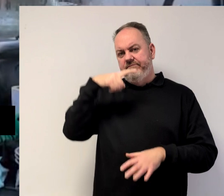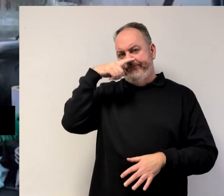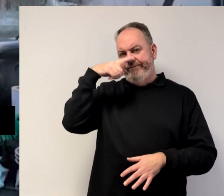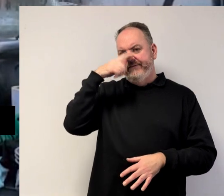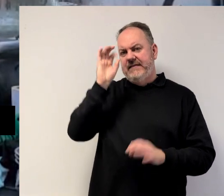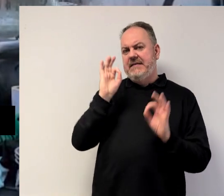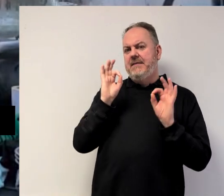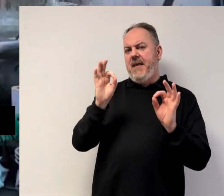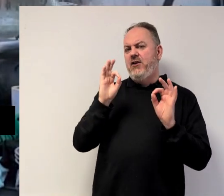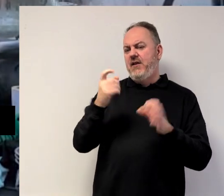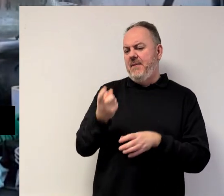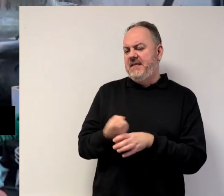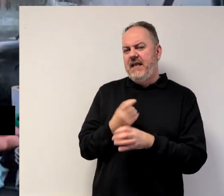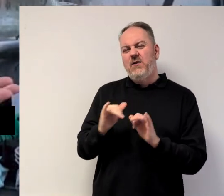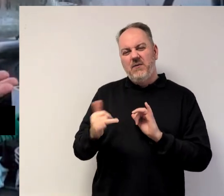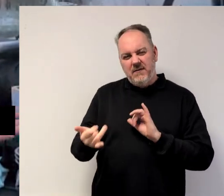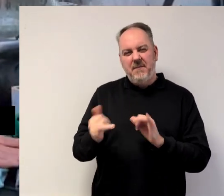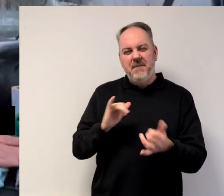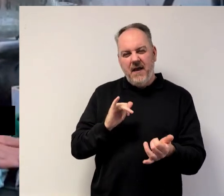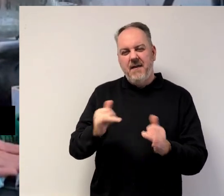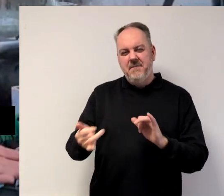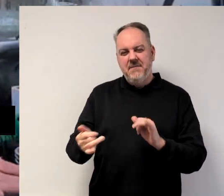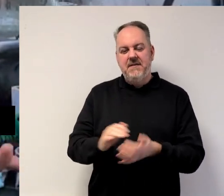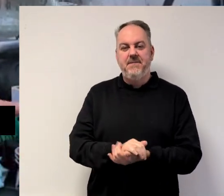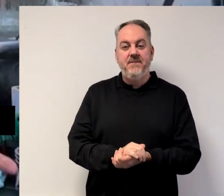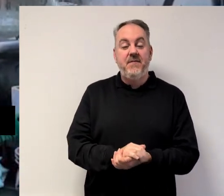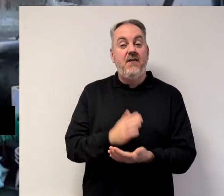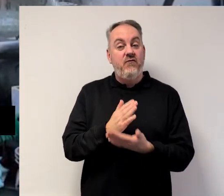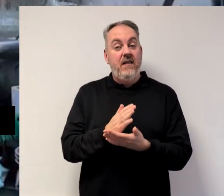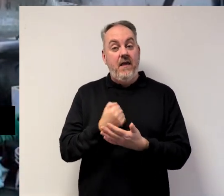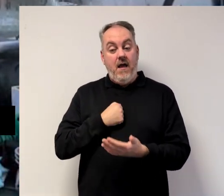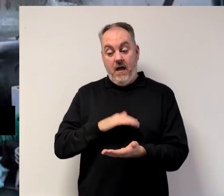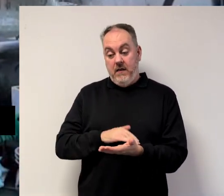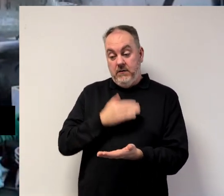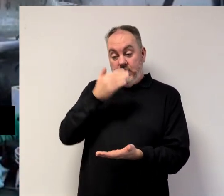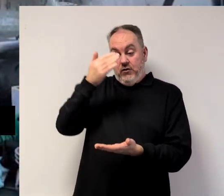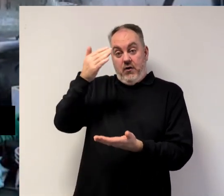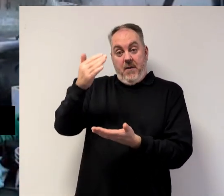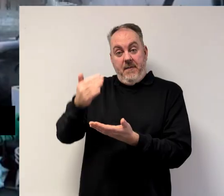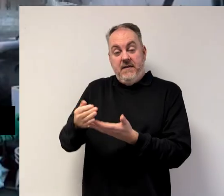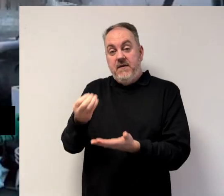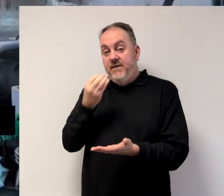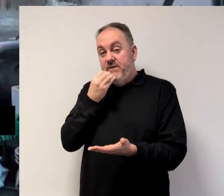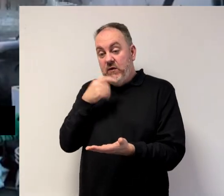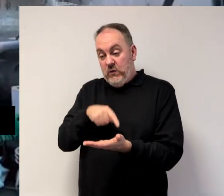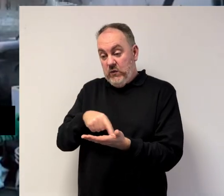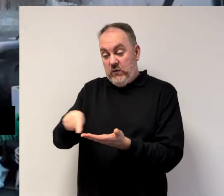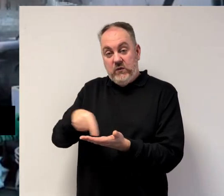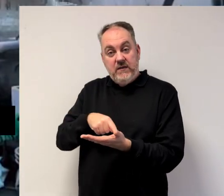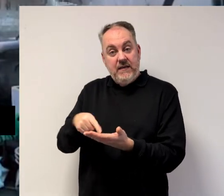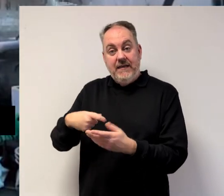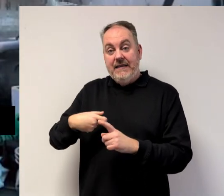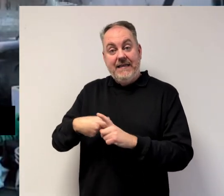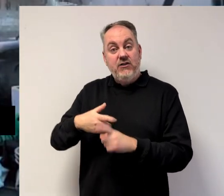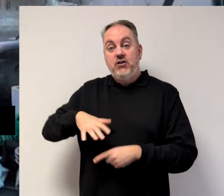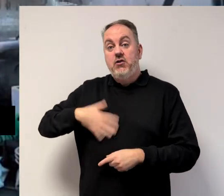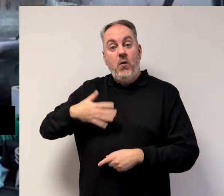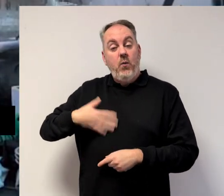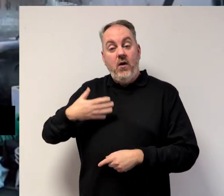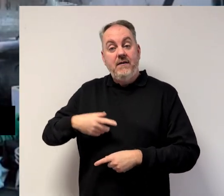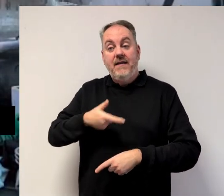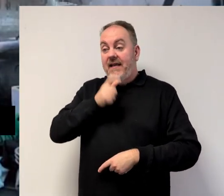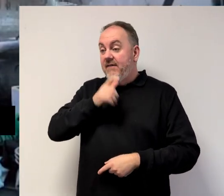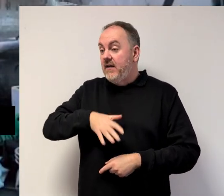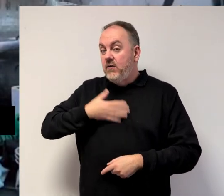then our surplus, if the kitchen can't use it, we can sell it and we can use it as a fundraiser. So it